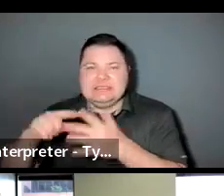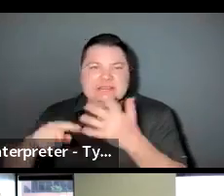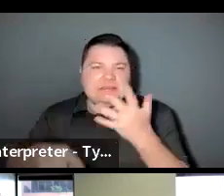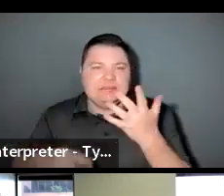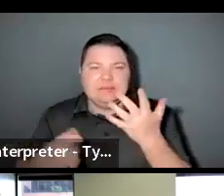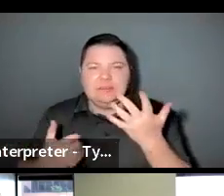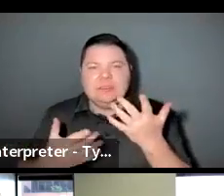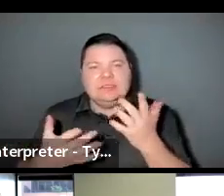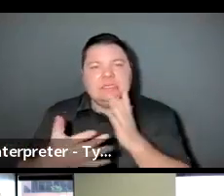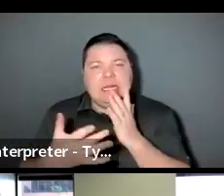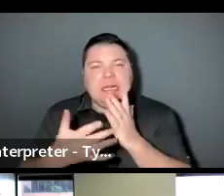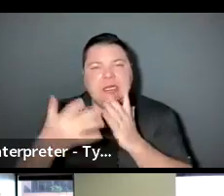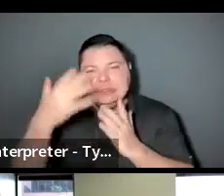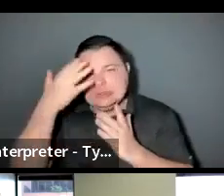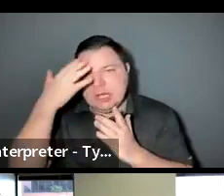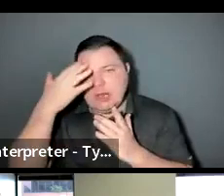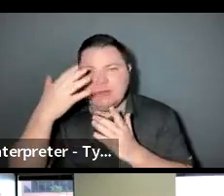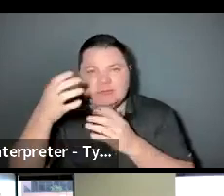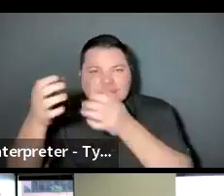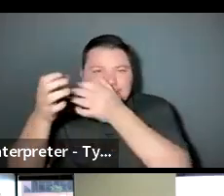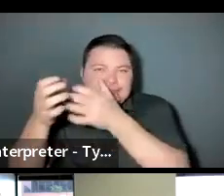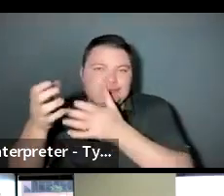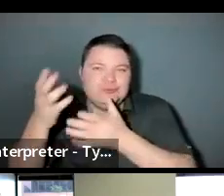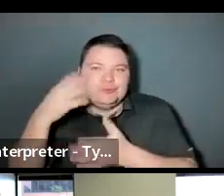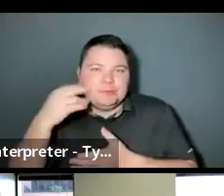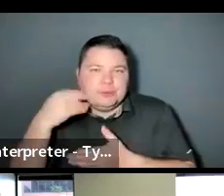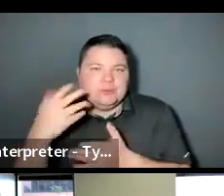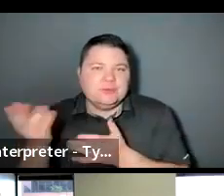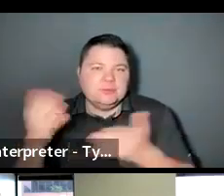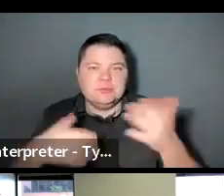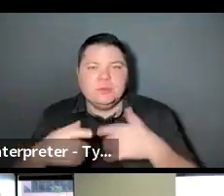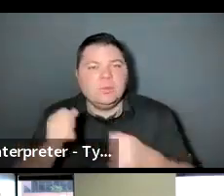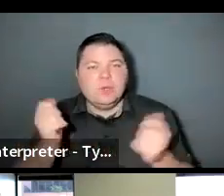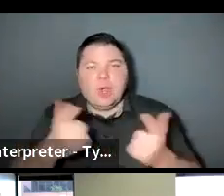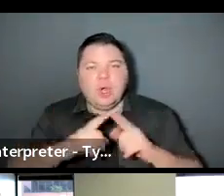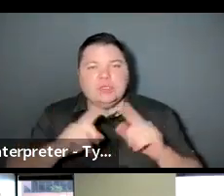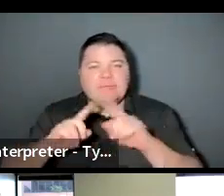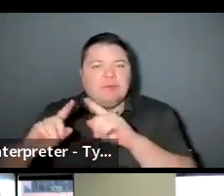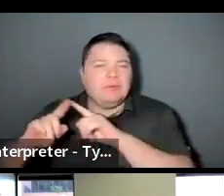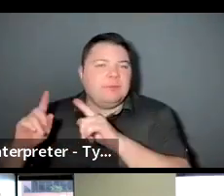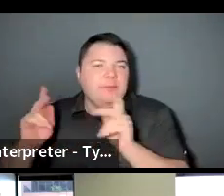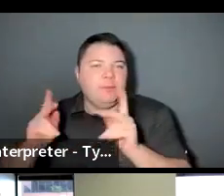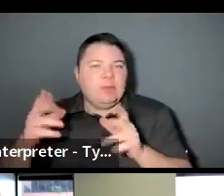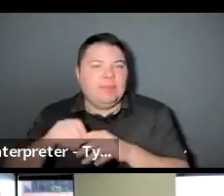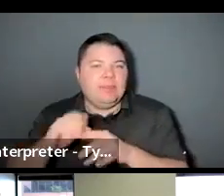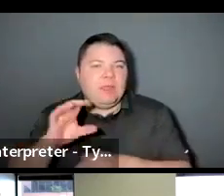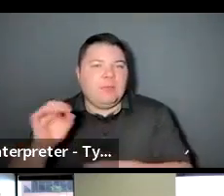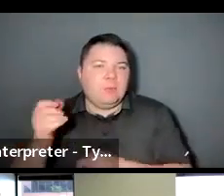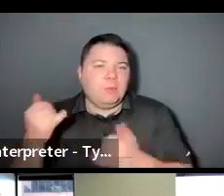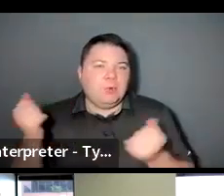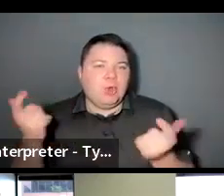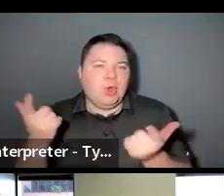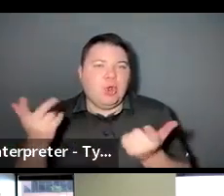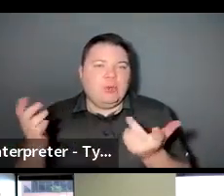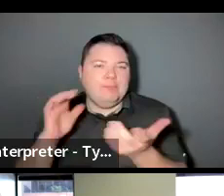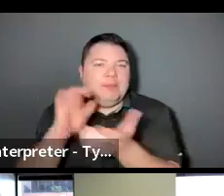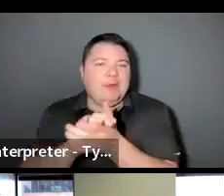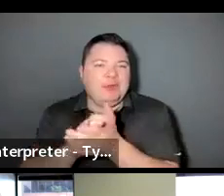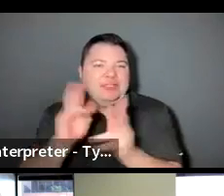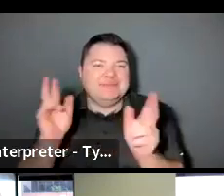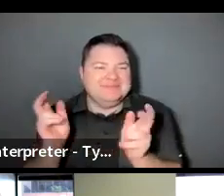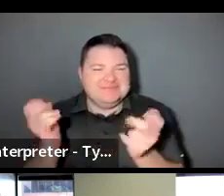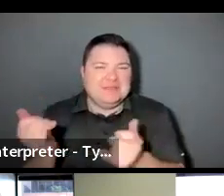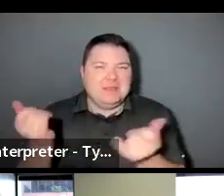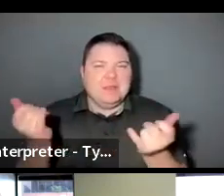that people have and what they bring to the table. So we all come from different walks within the company, but we're all married. But to answer your question, I